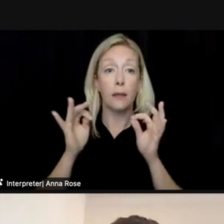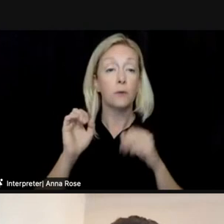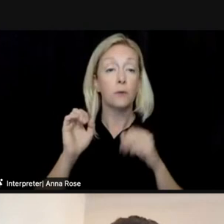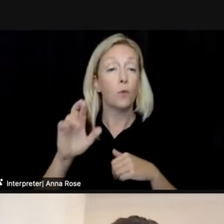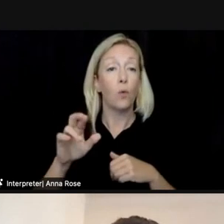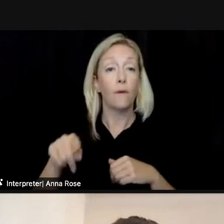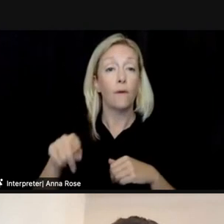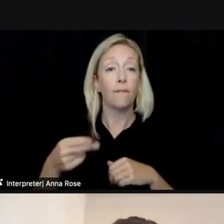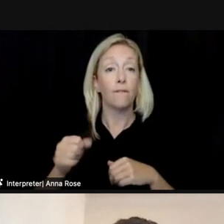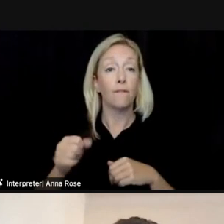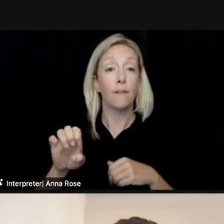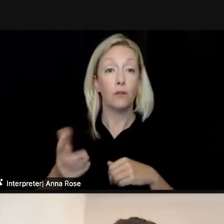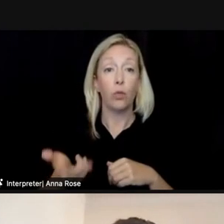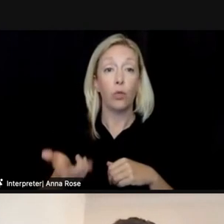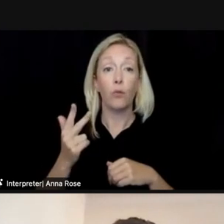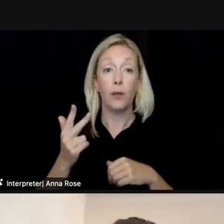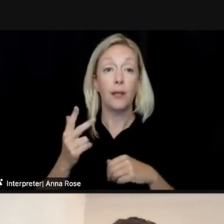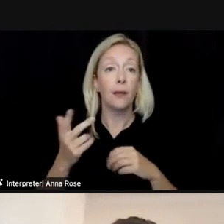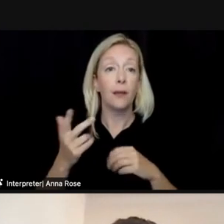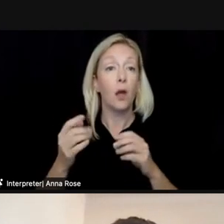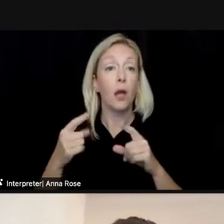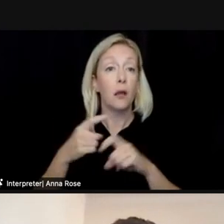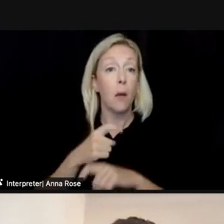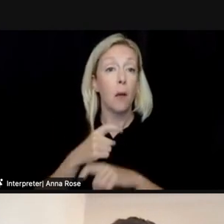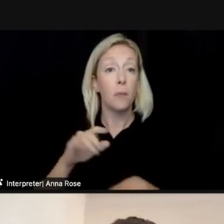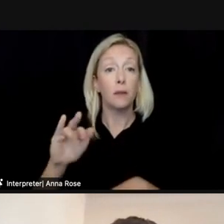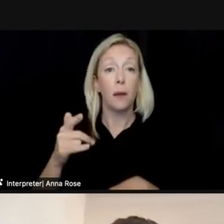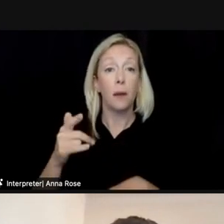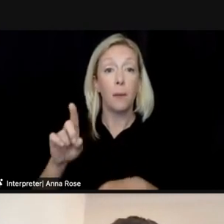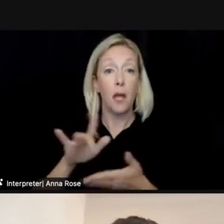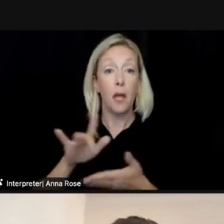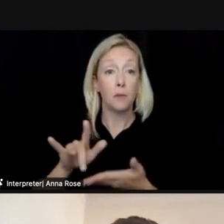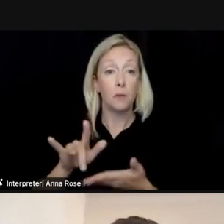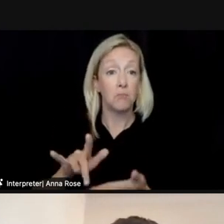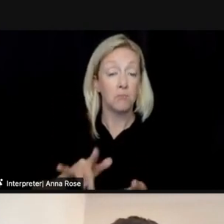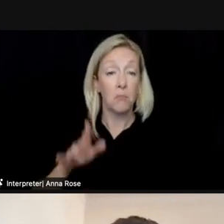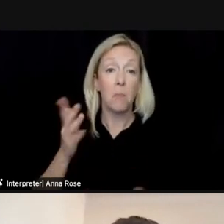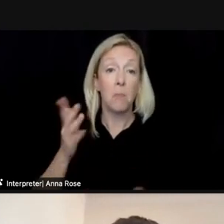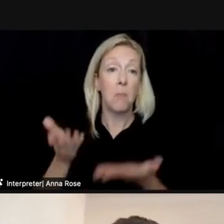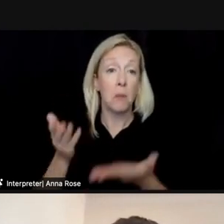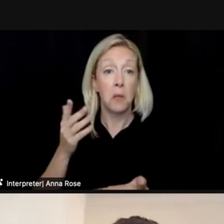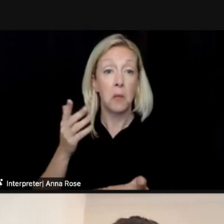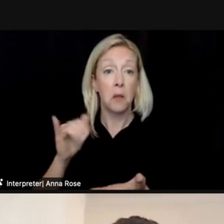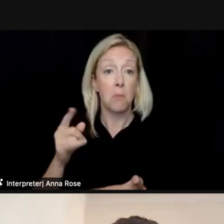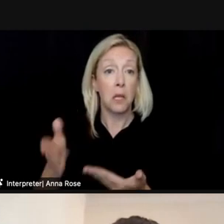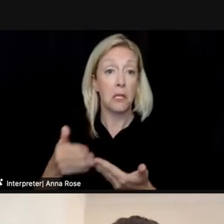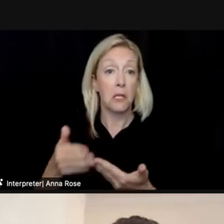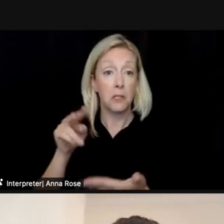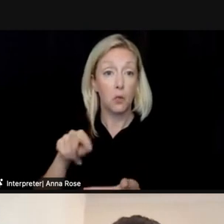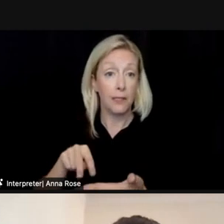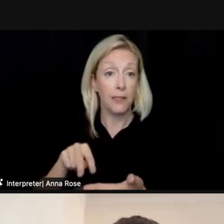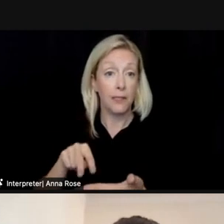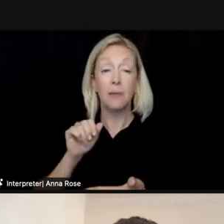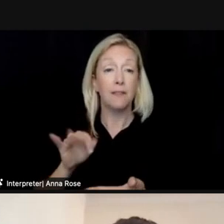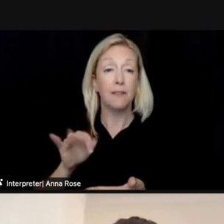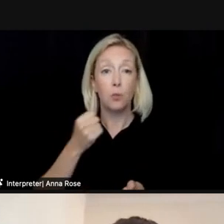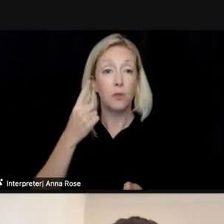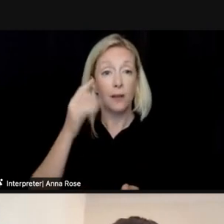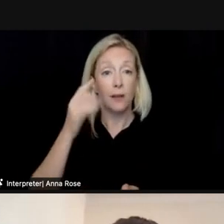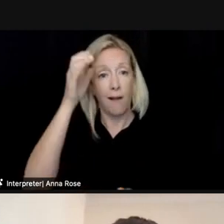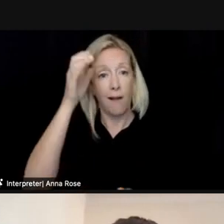3 using a complex iPad system, which visually might be accessible for them, but if they're a pre-symbolic communicator,